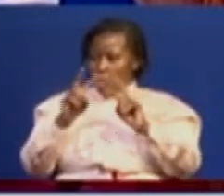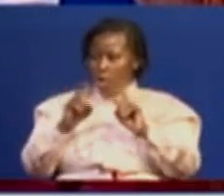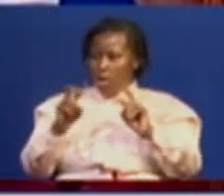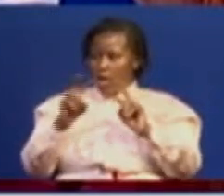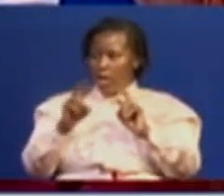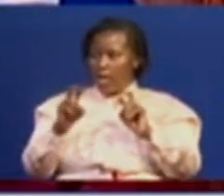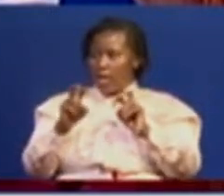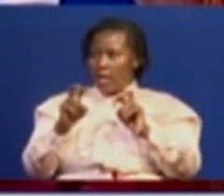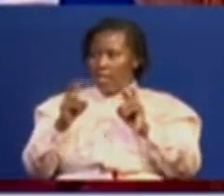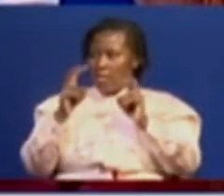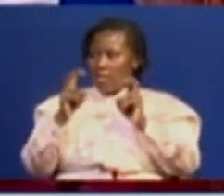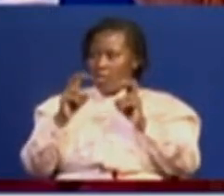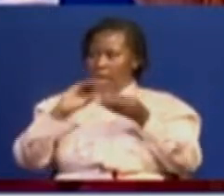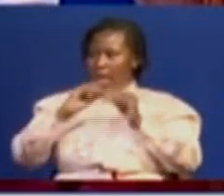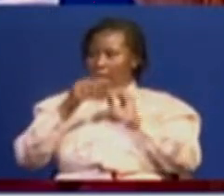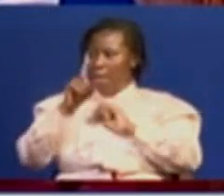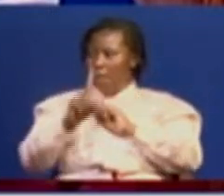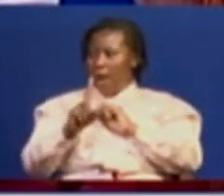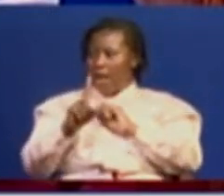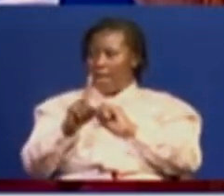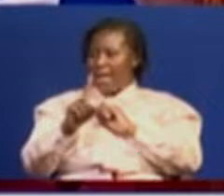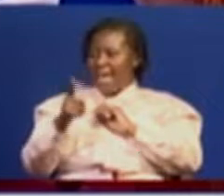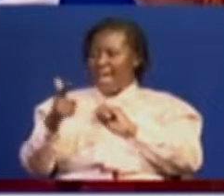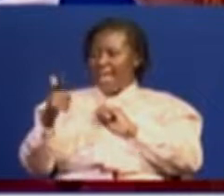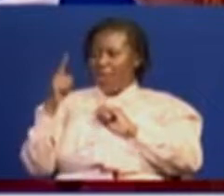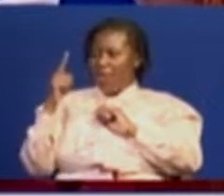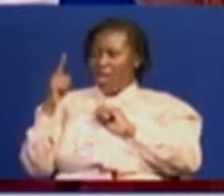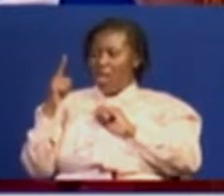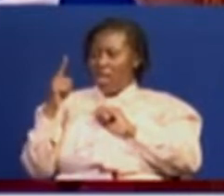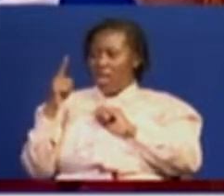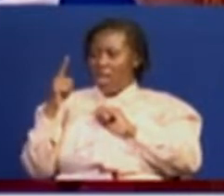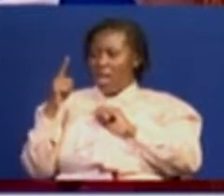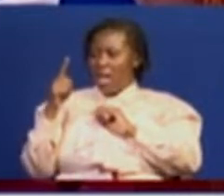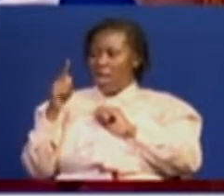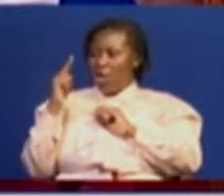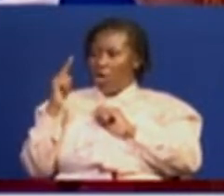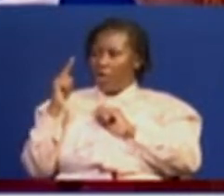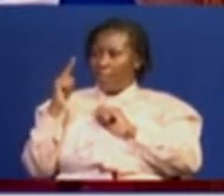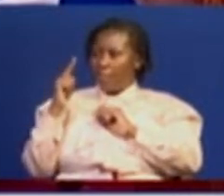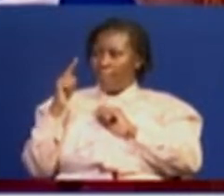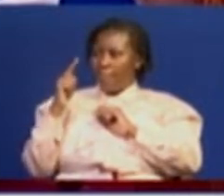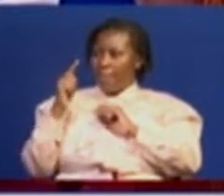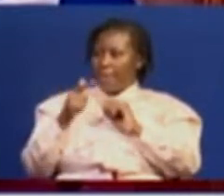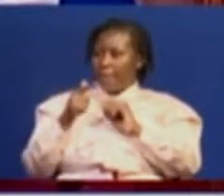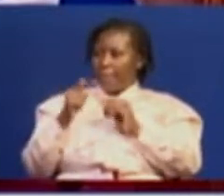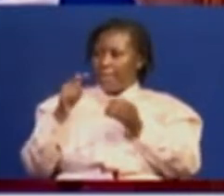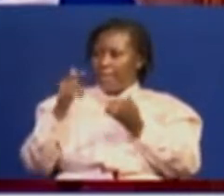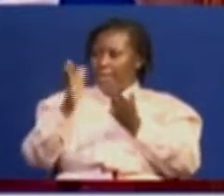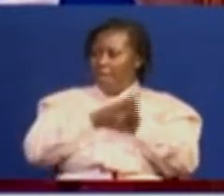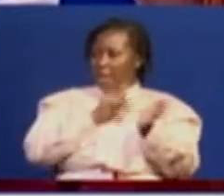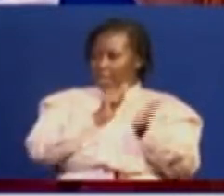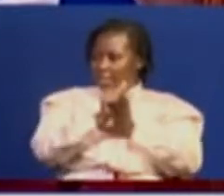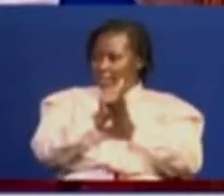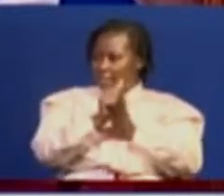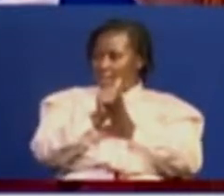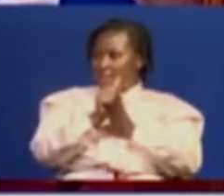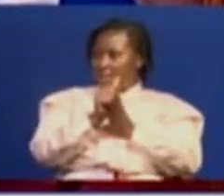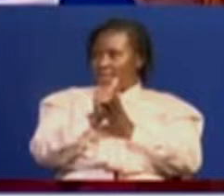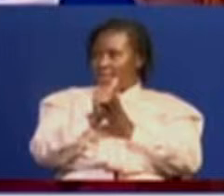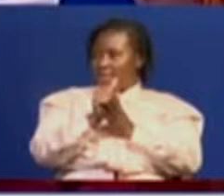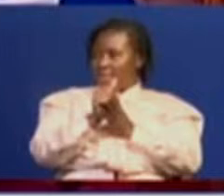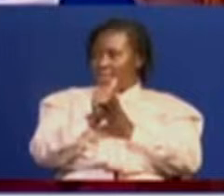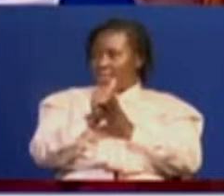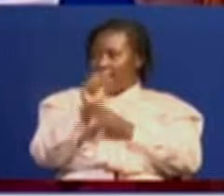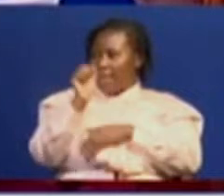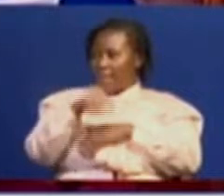looking at issue number 1, illegally revoking the appointment of CPA Virginia